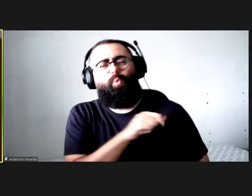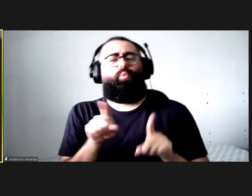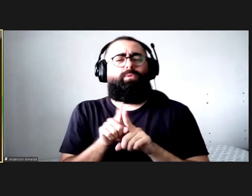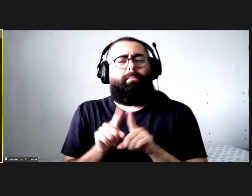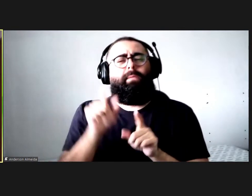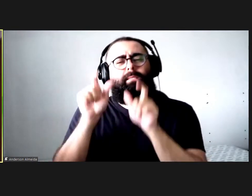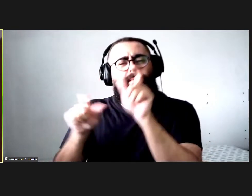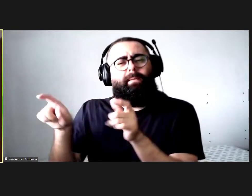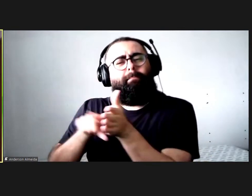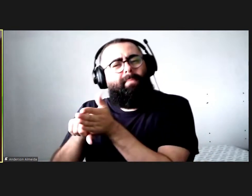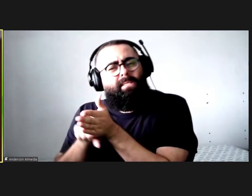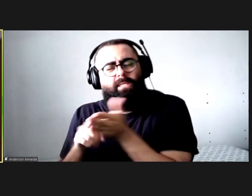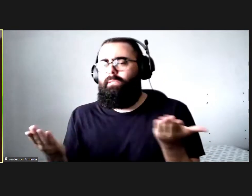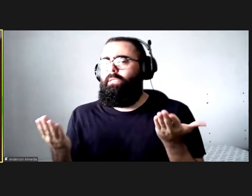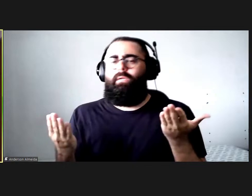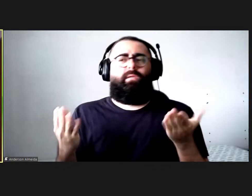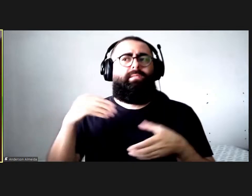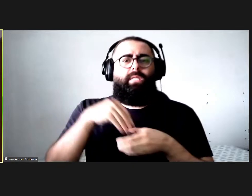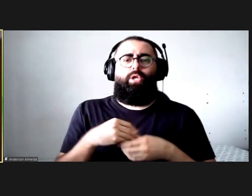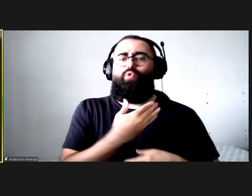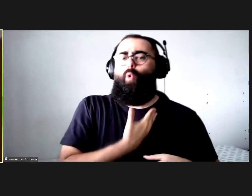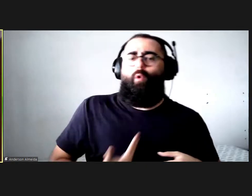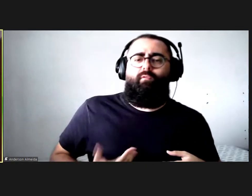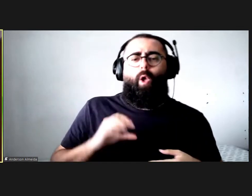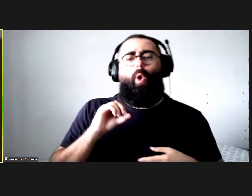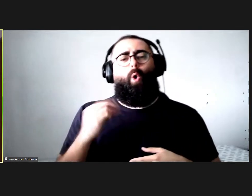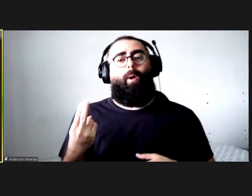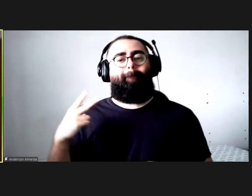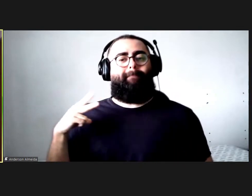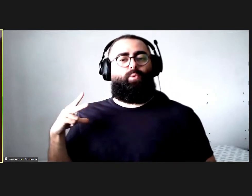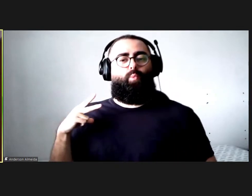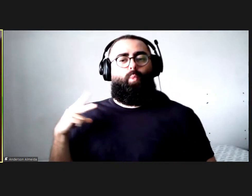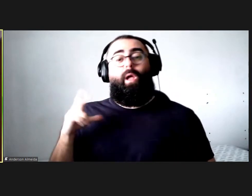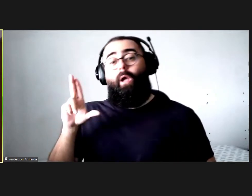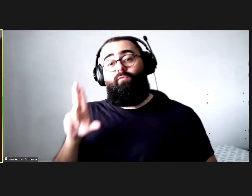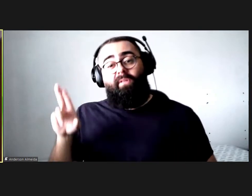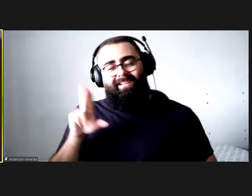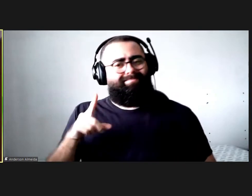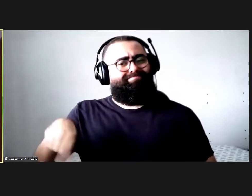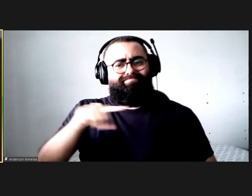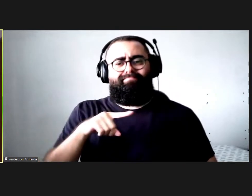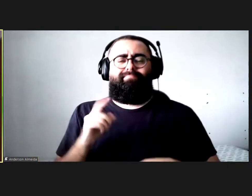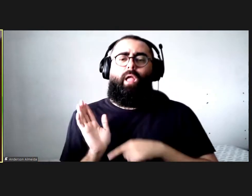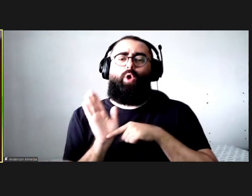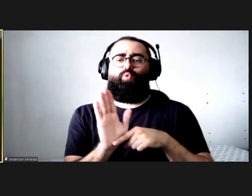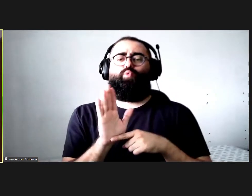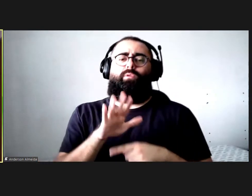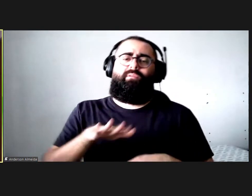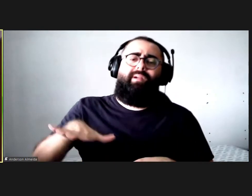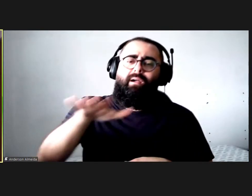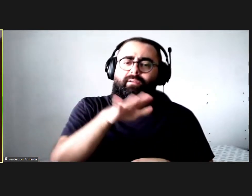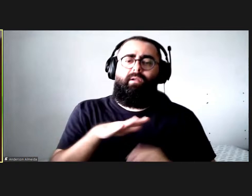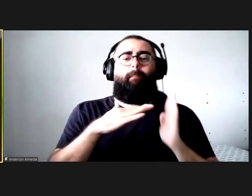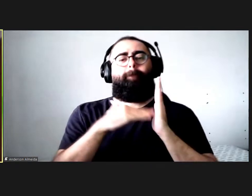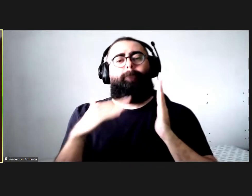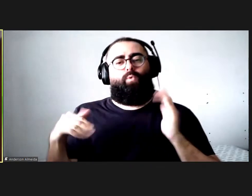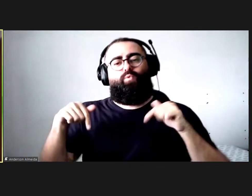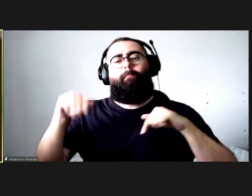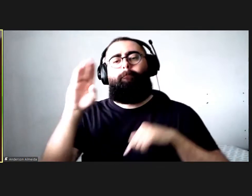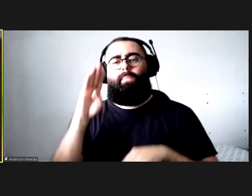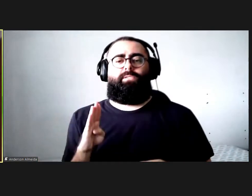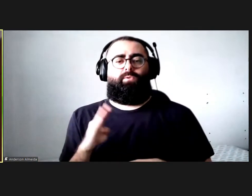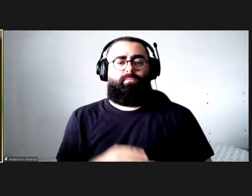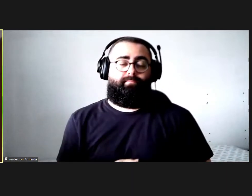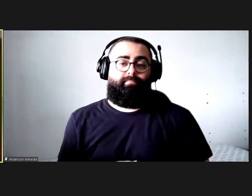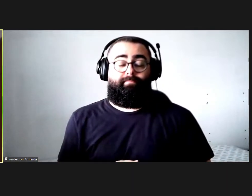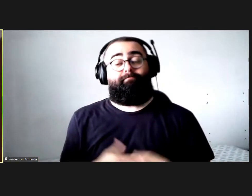private universities, and they keep on studying, teaching, and contributing to the field of prosody in Brazil.